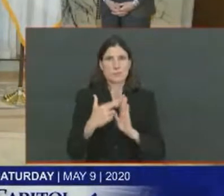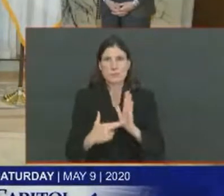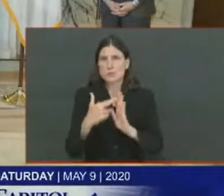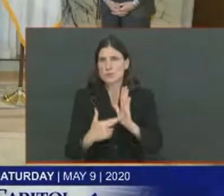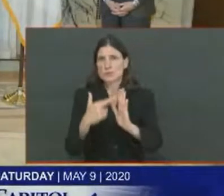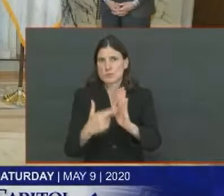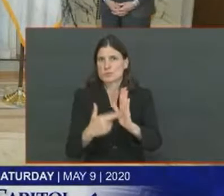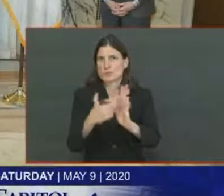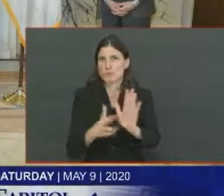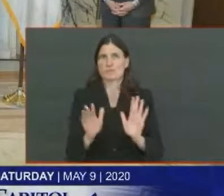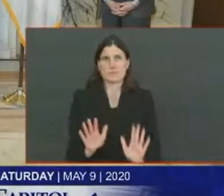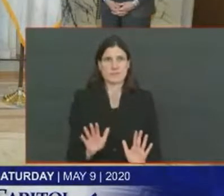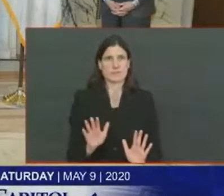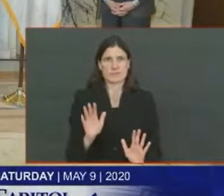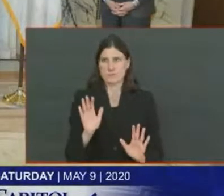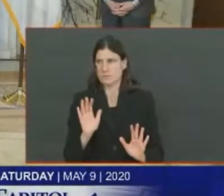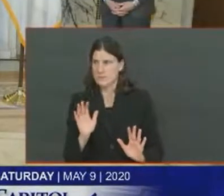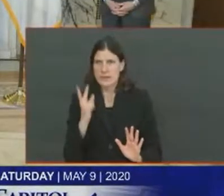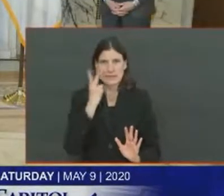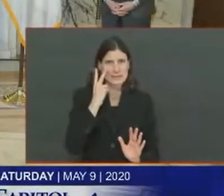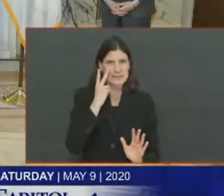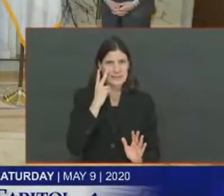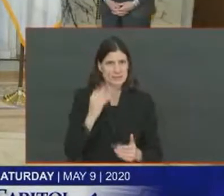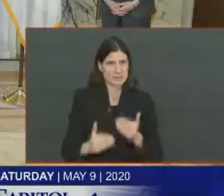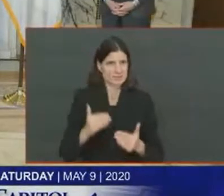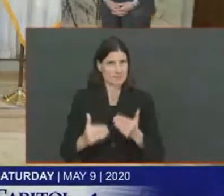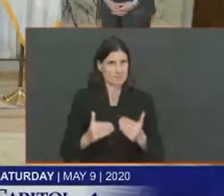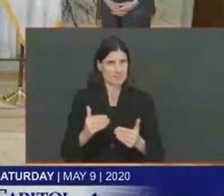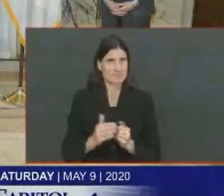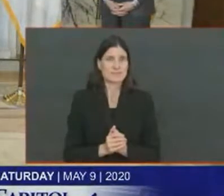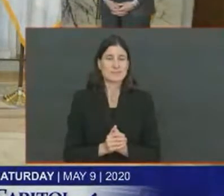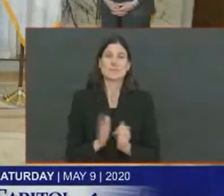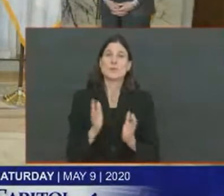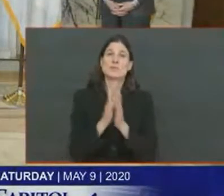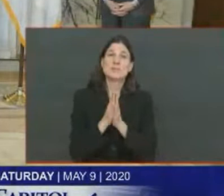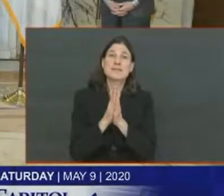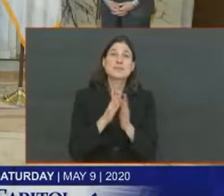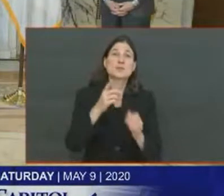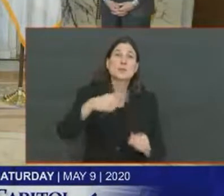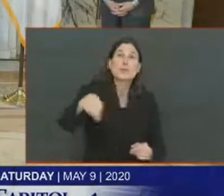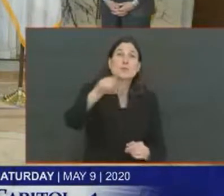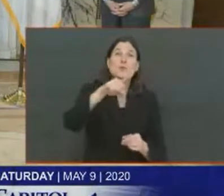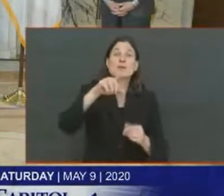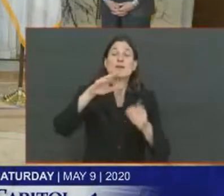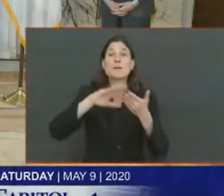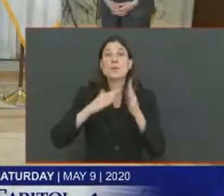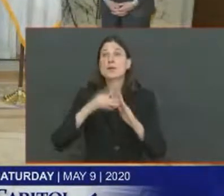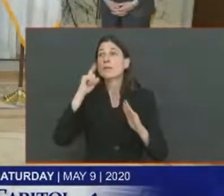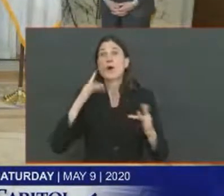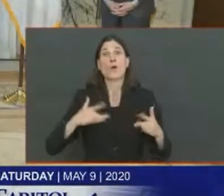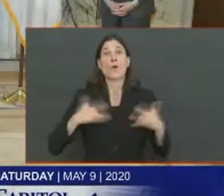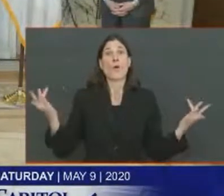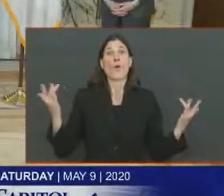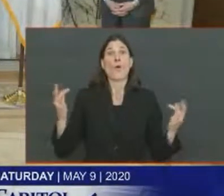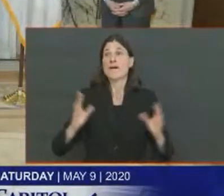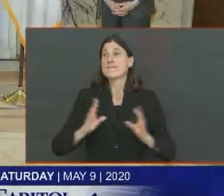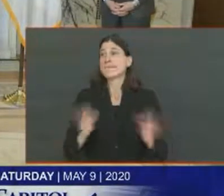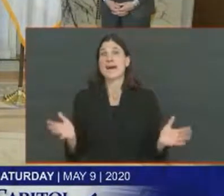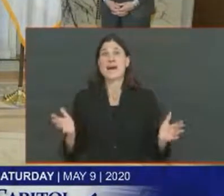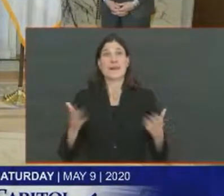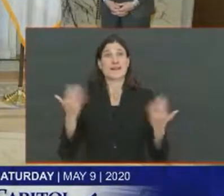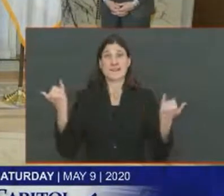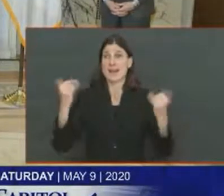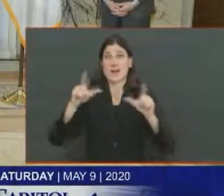why I'm imploring the people of Rhode Island not to go too fast in this first phase. The risk of going too fast in the next couple